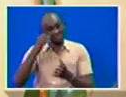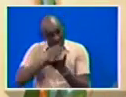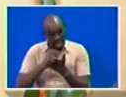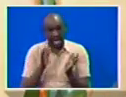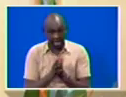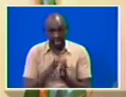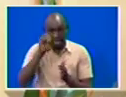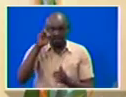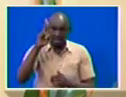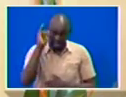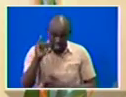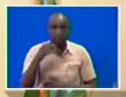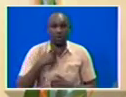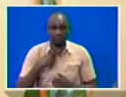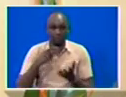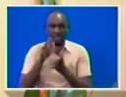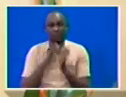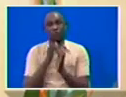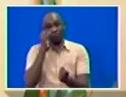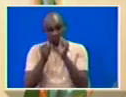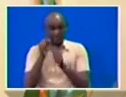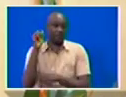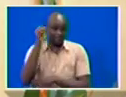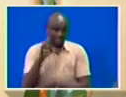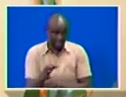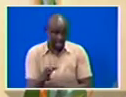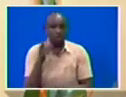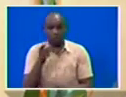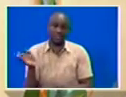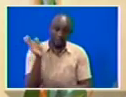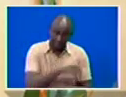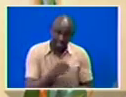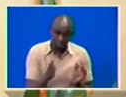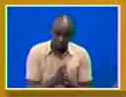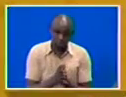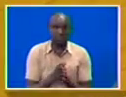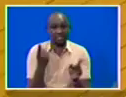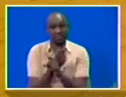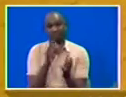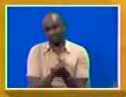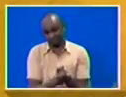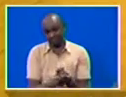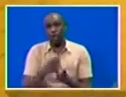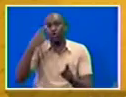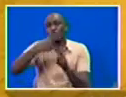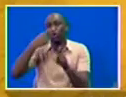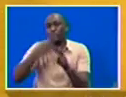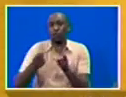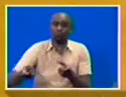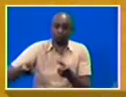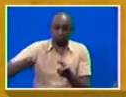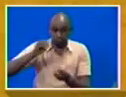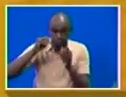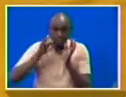out 85% of our total contribution should go back to as benefit packages. The total contributions made